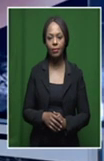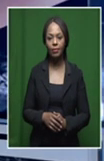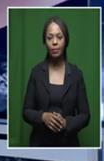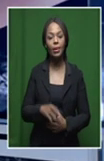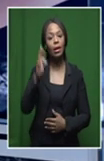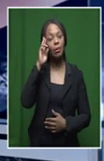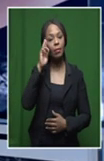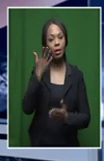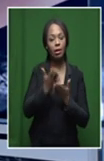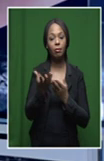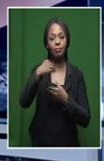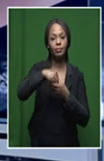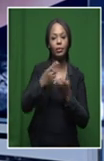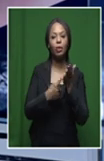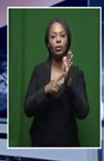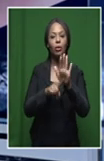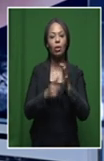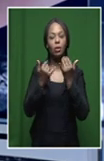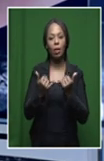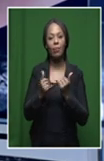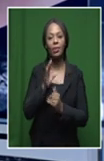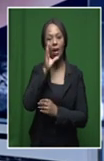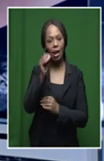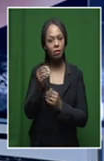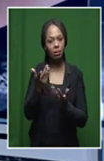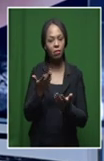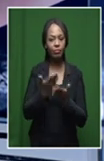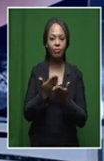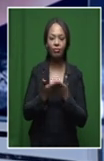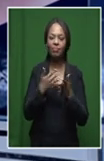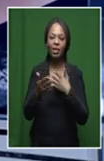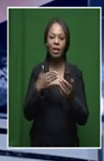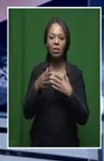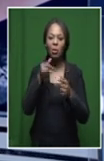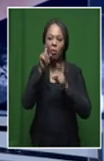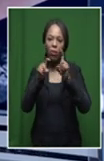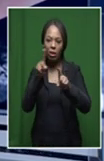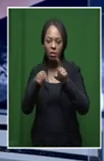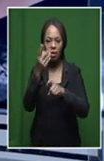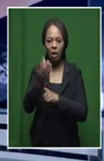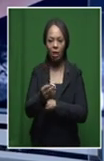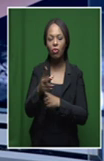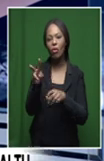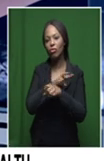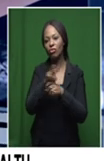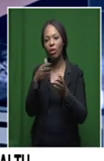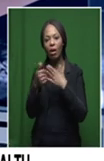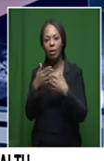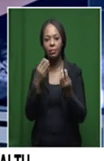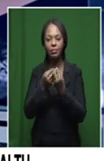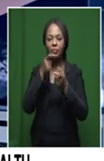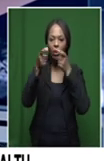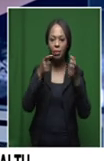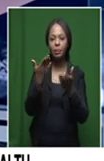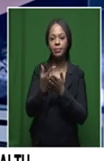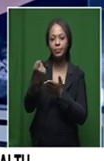Remember that you can be part of the show by simply asking our guests the questions that you have on your mind or sharing your views with us on anything that we're discussing. The number